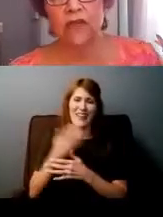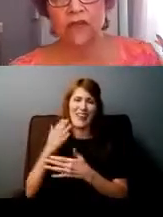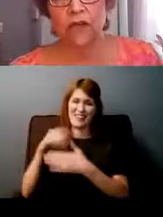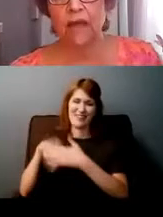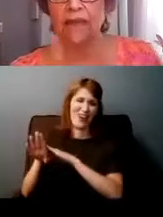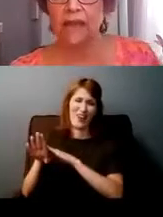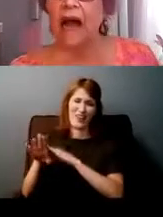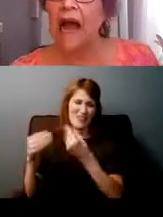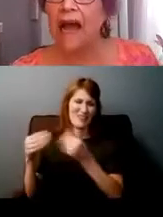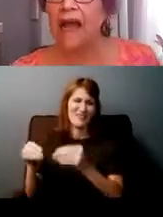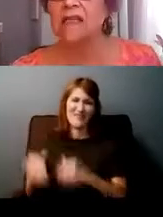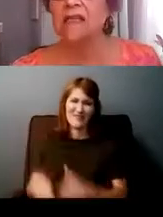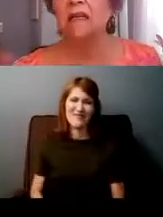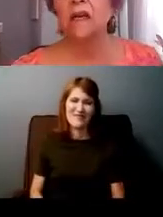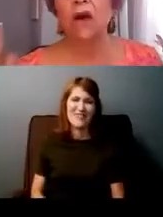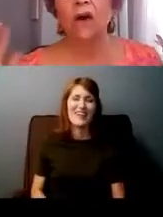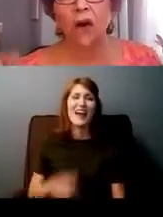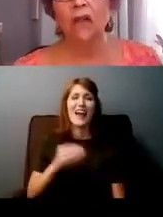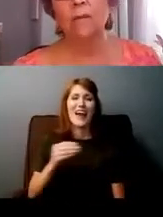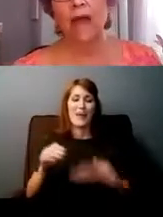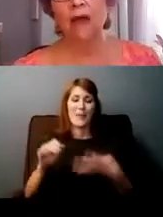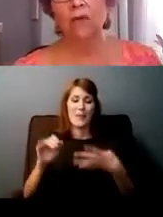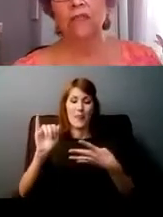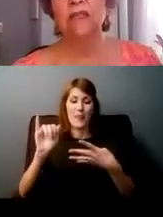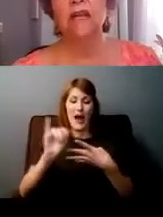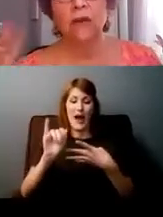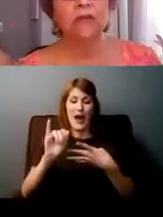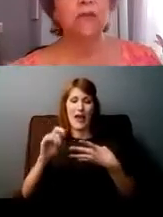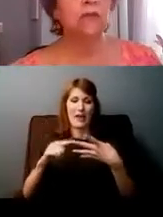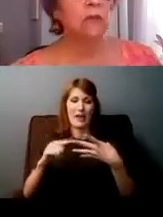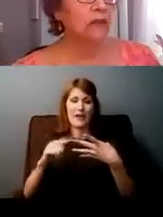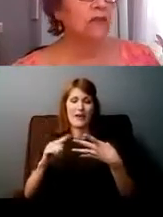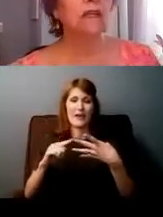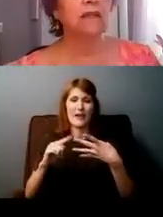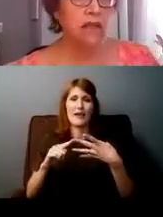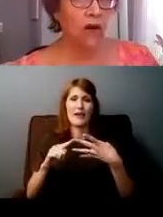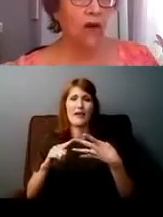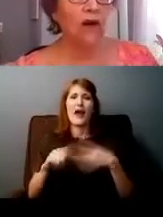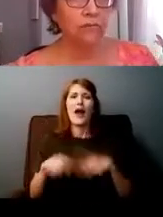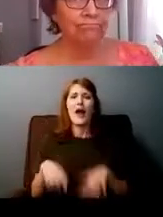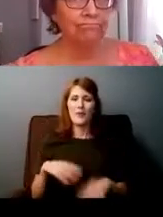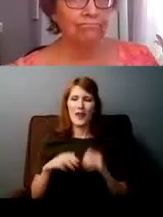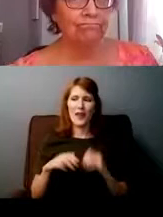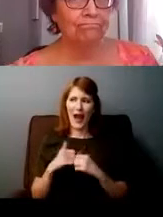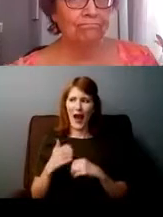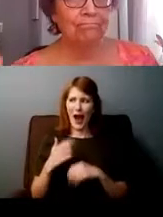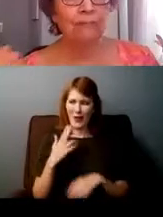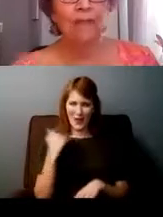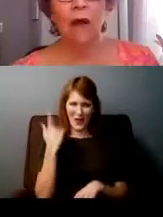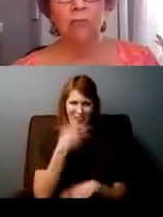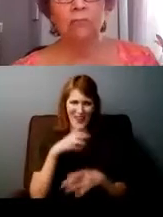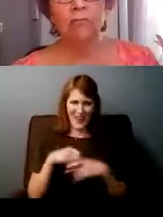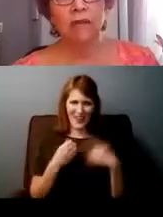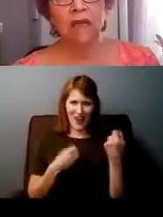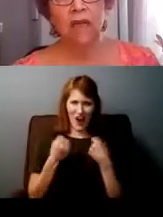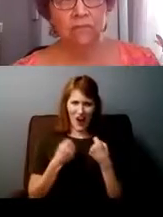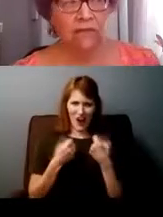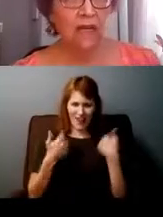the dealership. And the I's are all about, how cute do I look in this car?